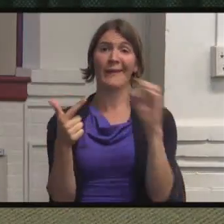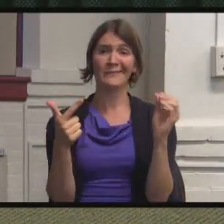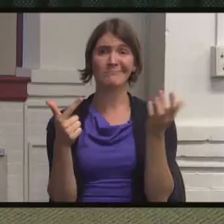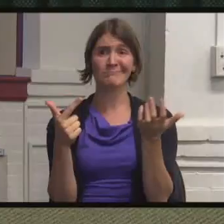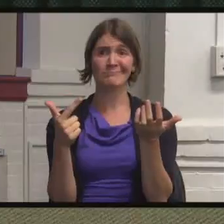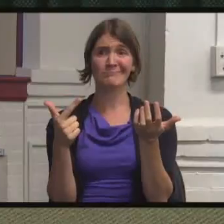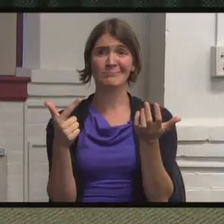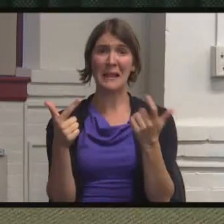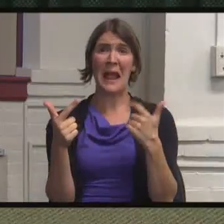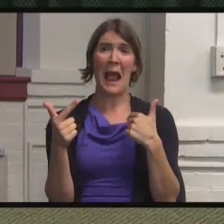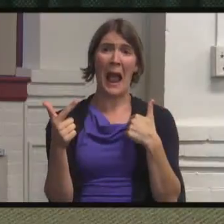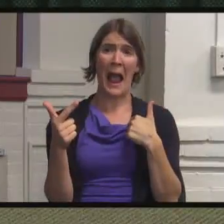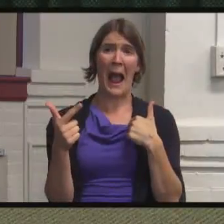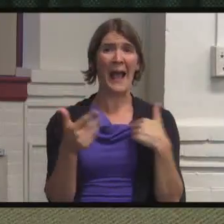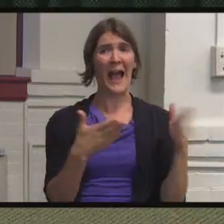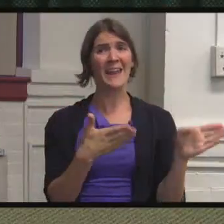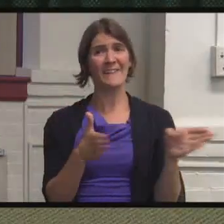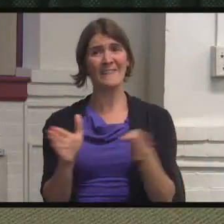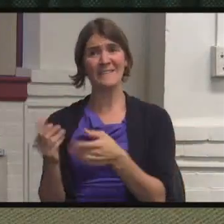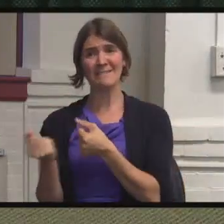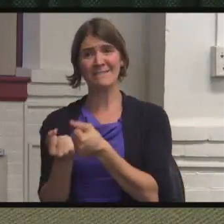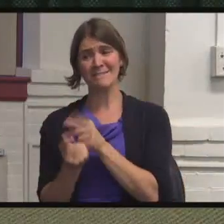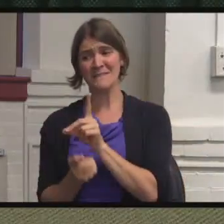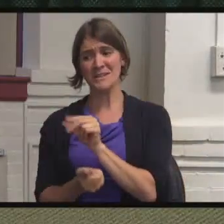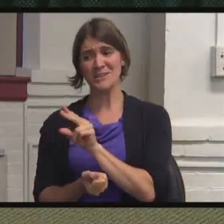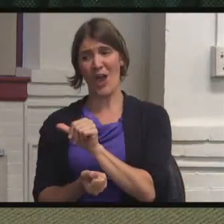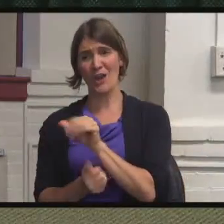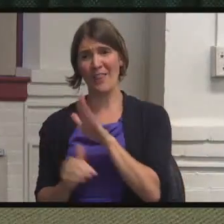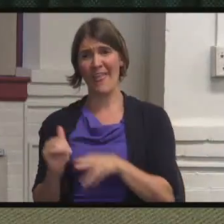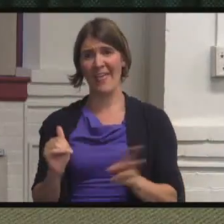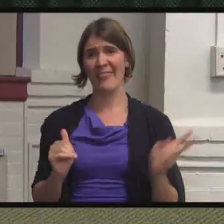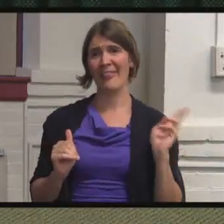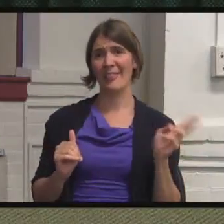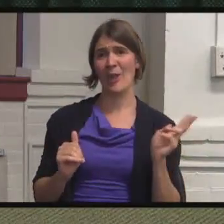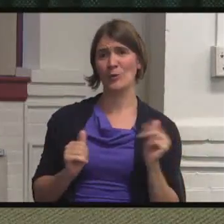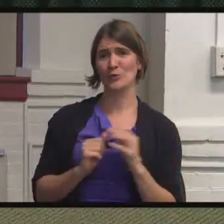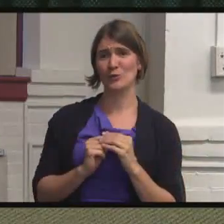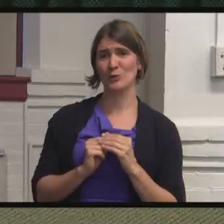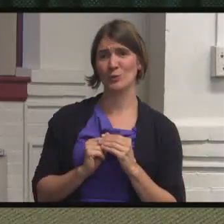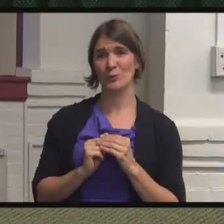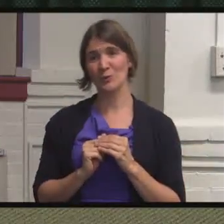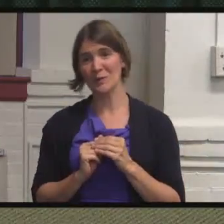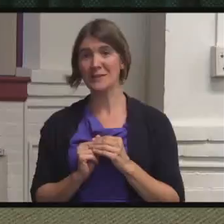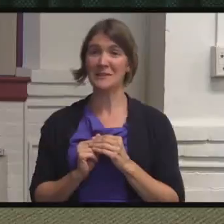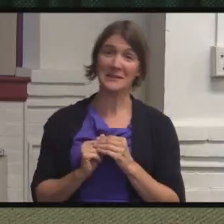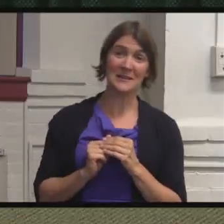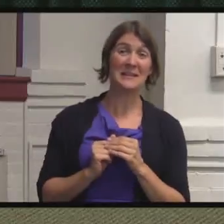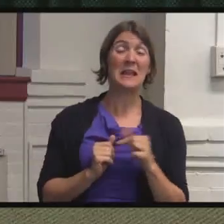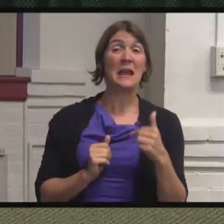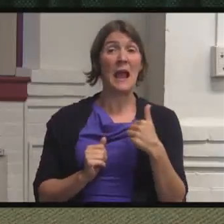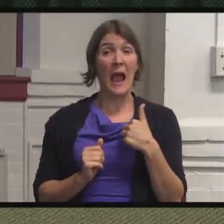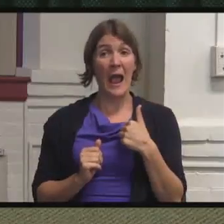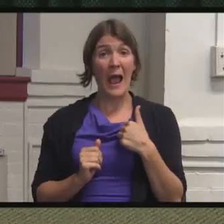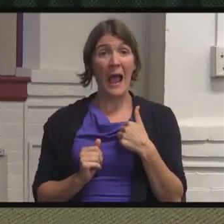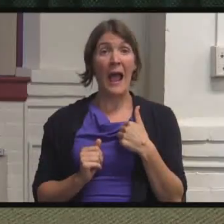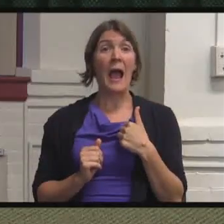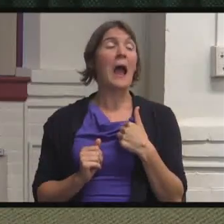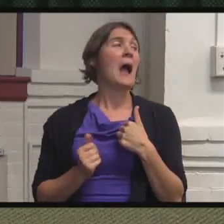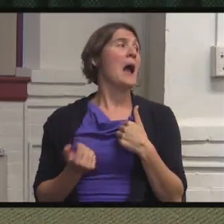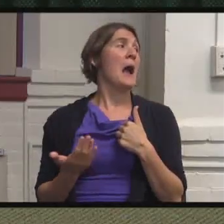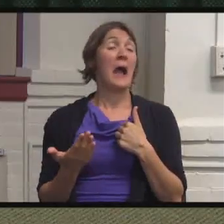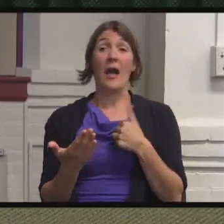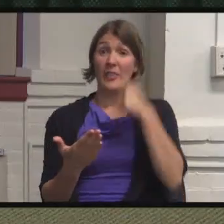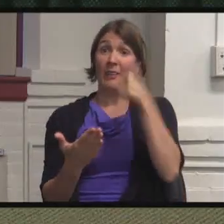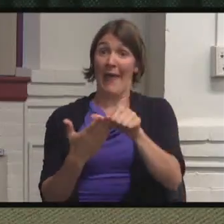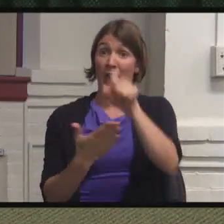I mean, I'm closer to Donna's position than to the other two board members. I endorse the form of letter as